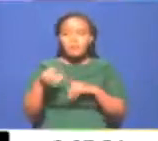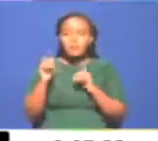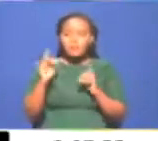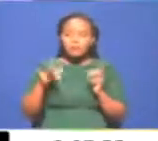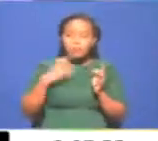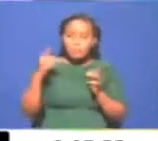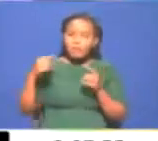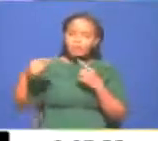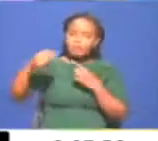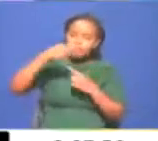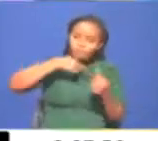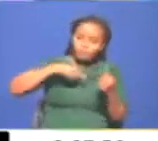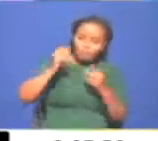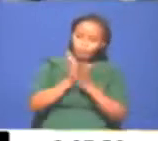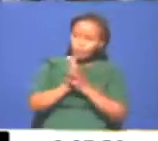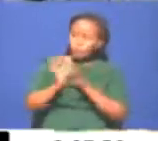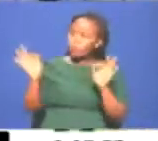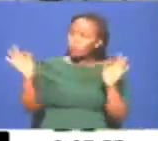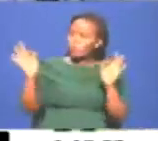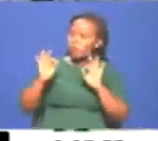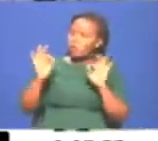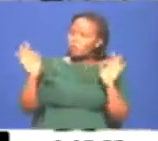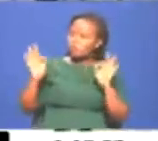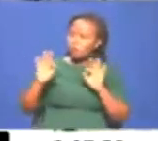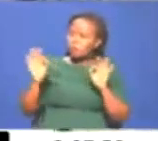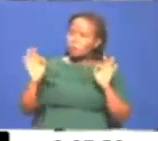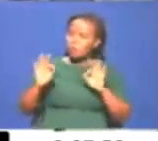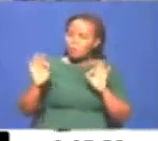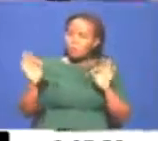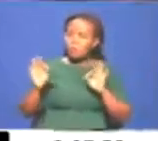umegeuka, azini ilikuwa tu wow. For Sunday Express, I'm